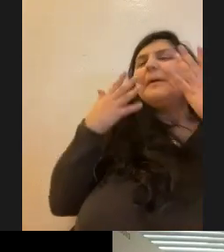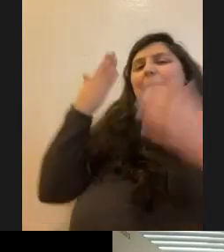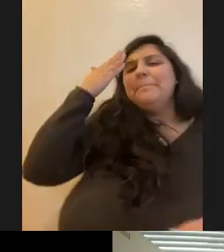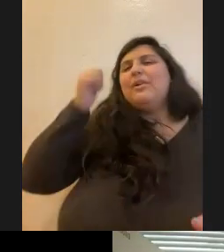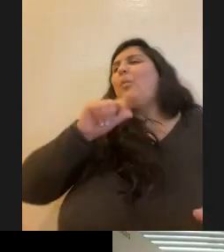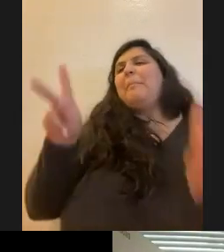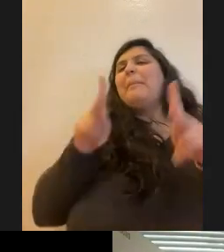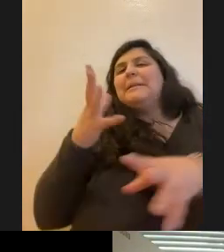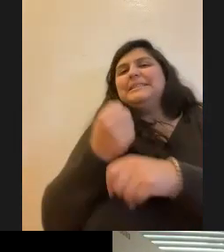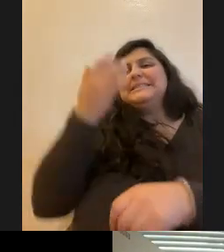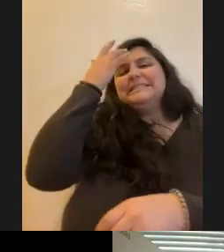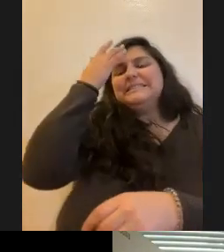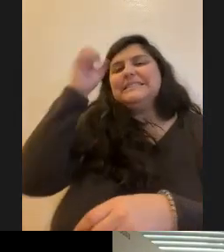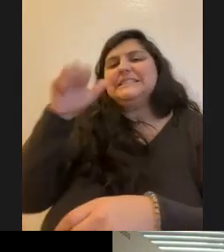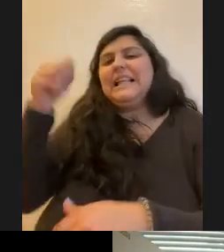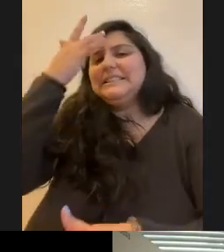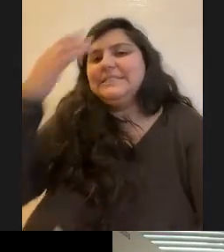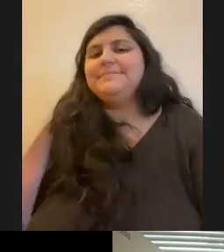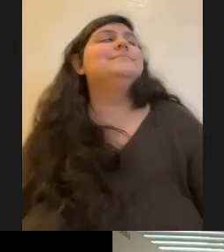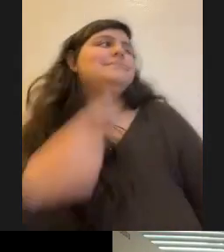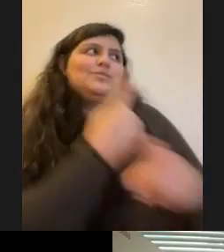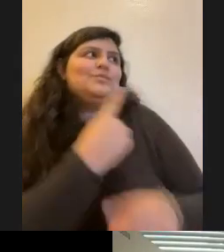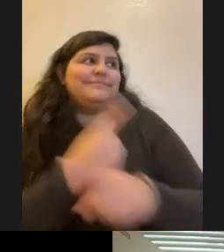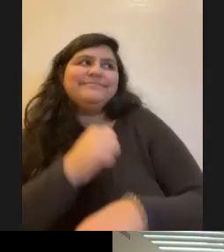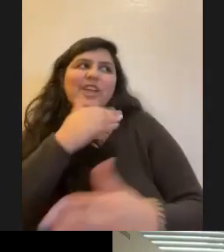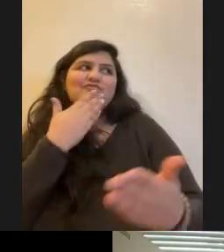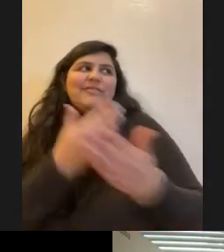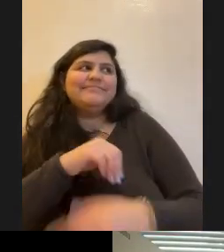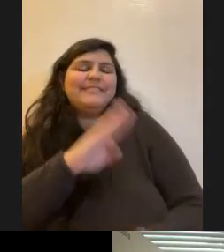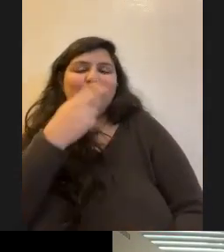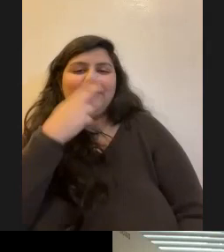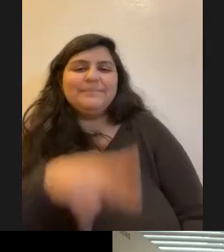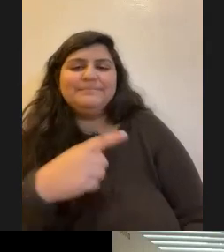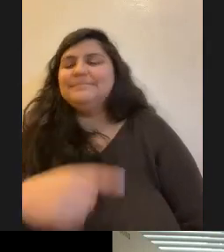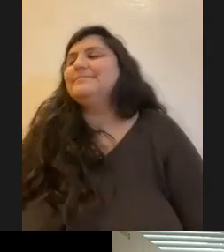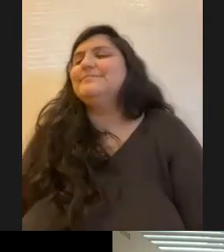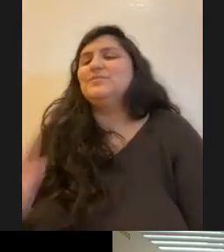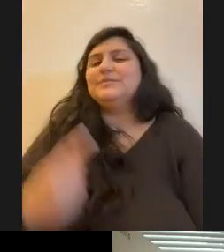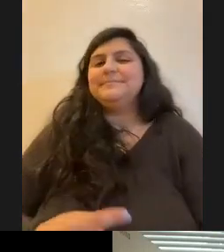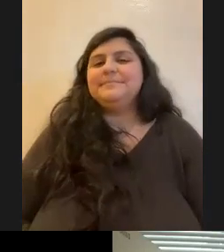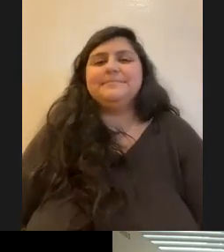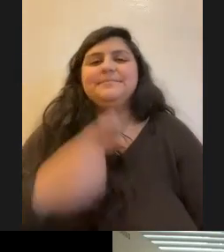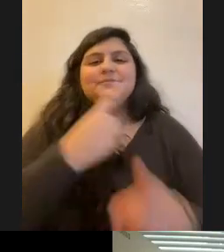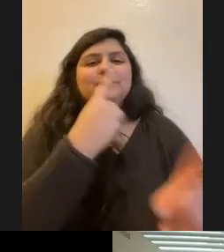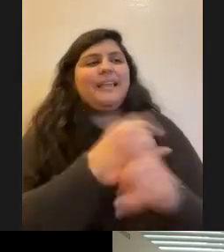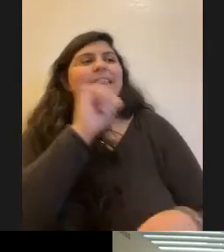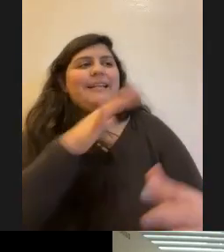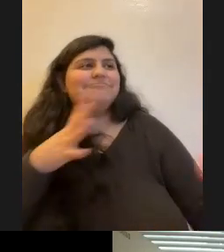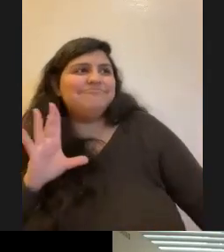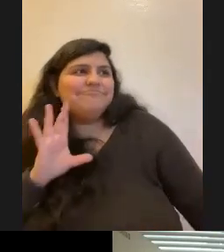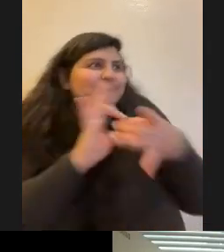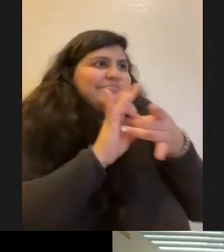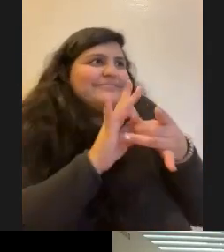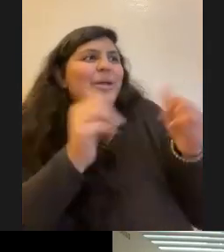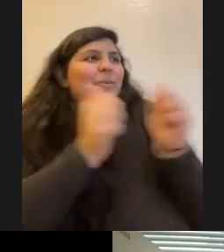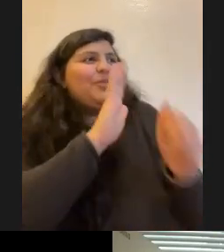gets seasick at Everybody's some point or other. Not great. It's never the funnest. Right. It's like a bonding experience to all get seasick